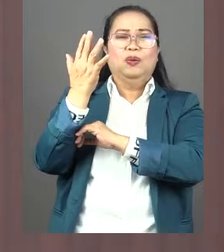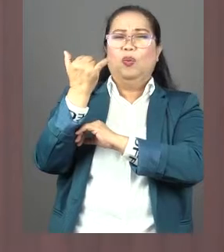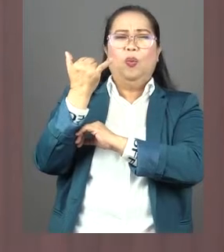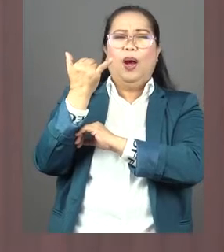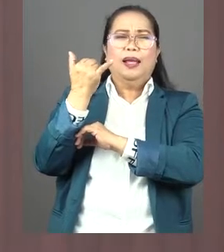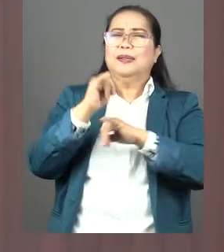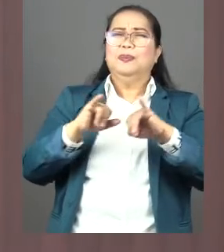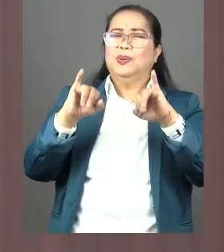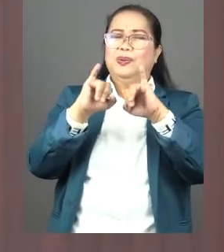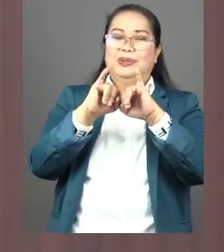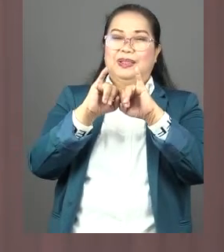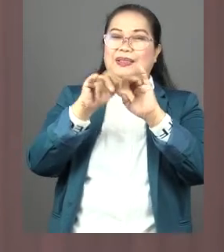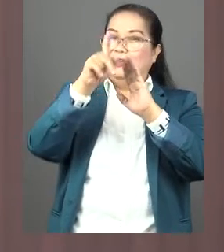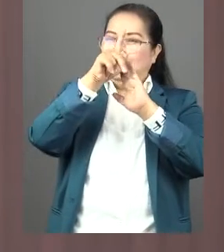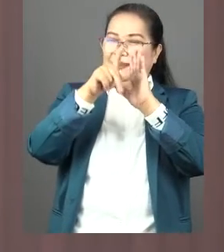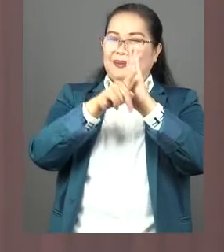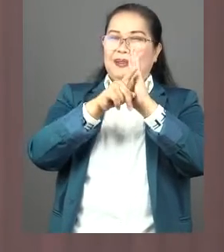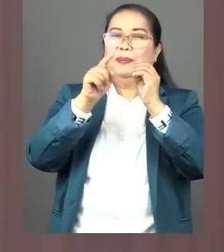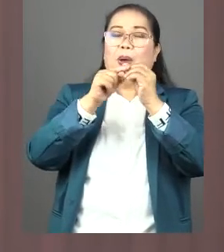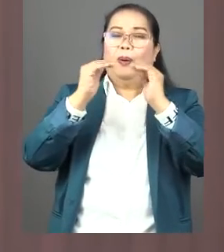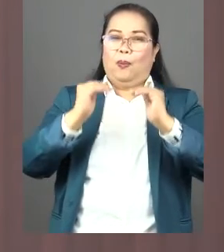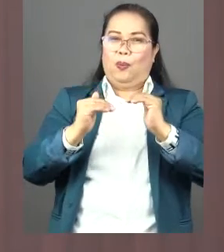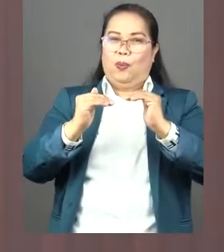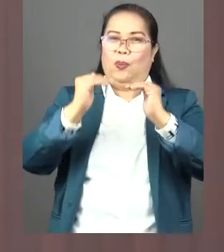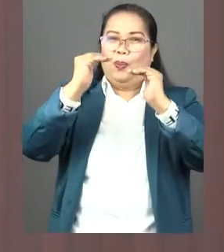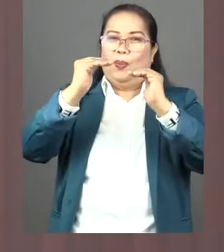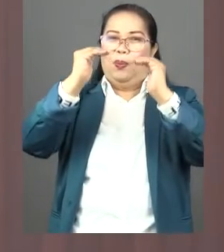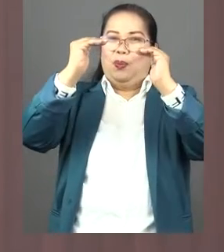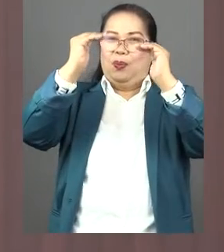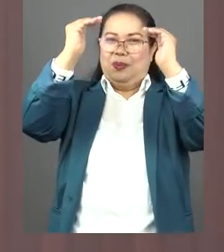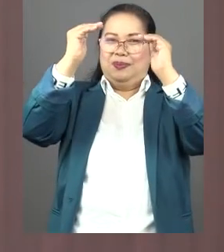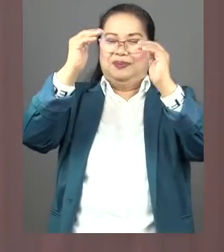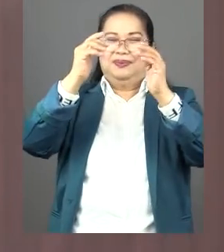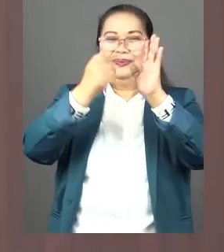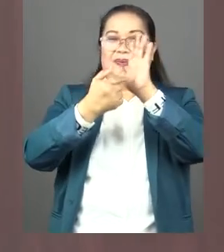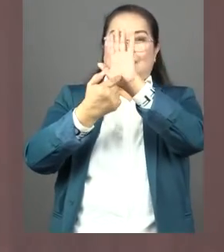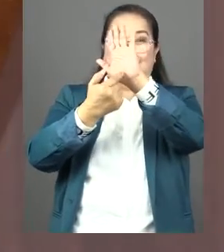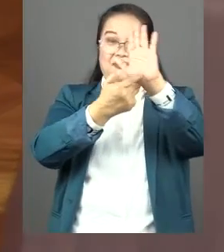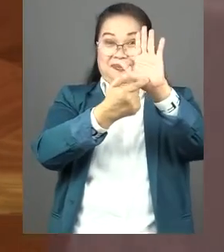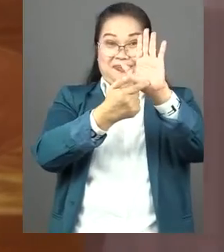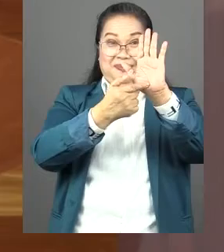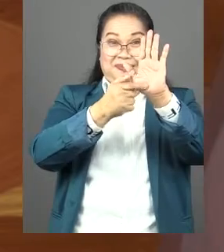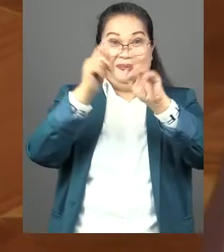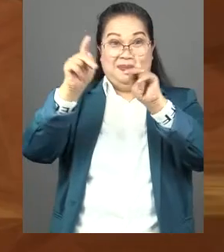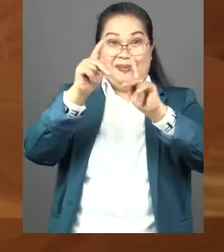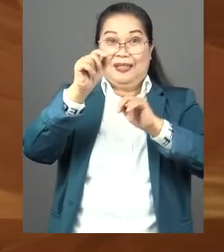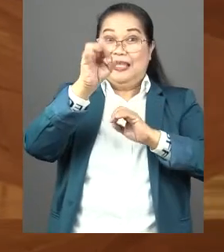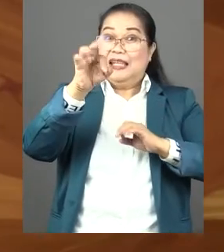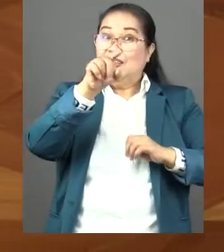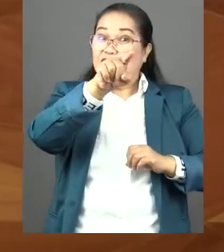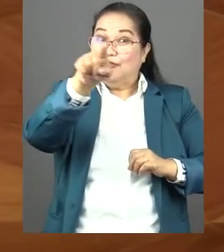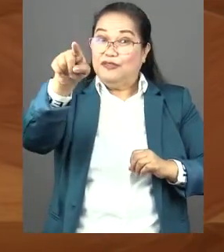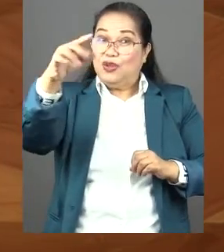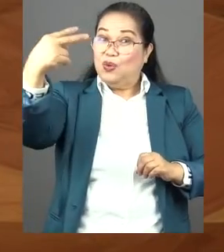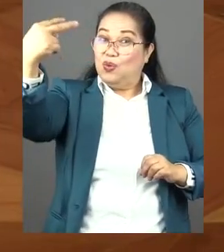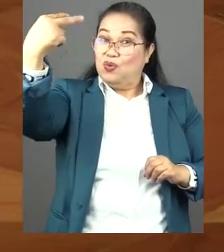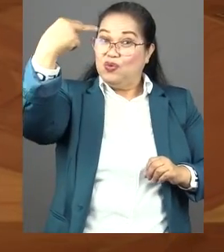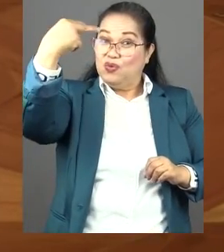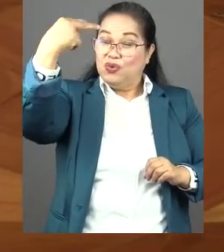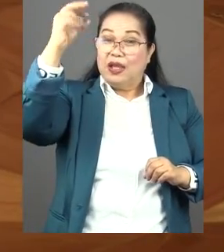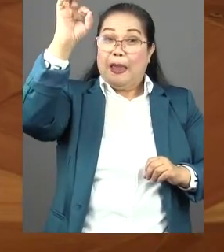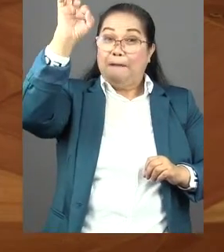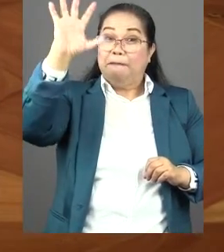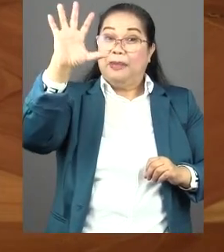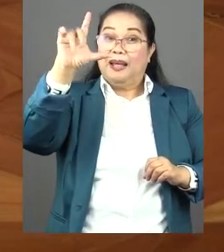matter? This is the principle of escalation. It happens in public. If you see me finishing